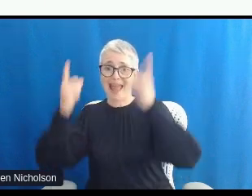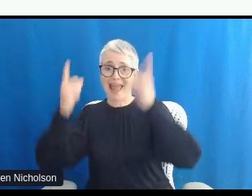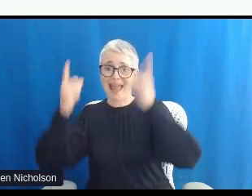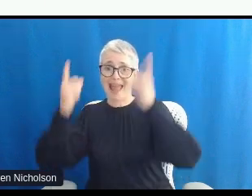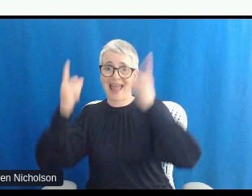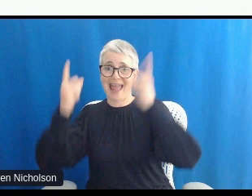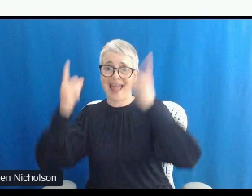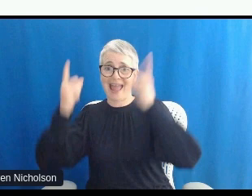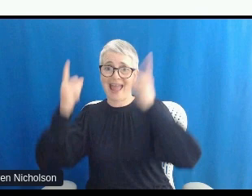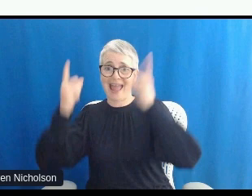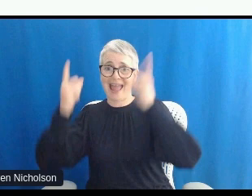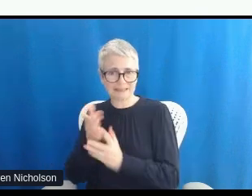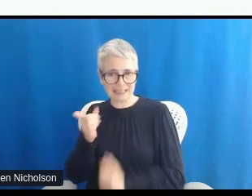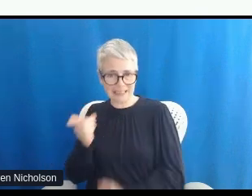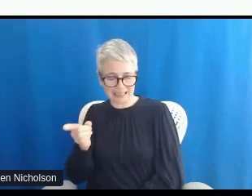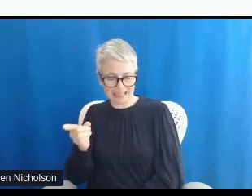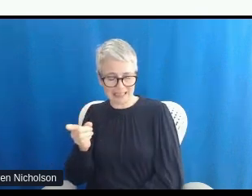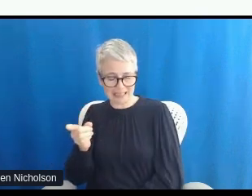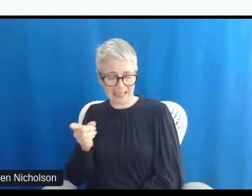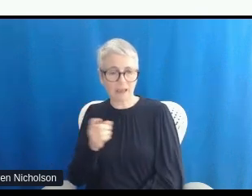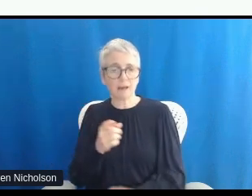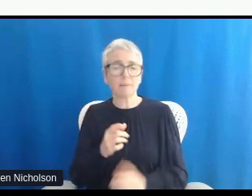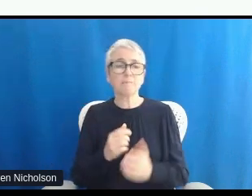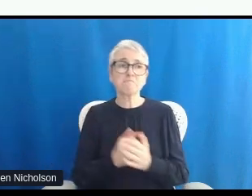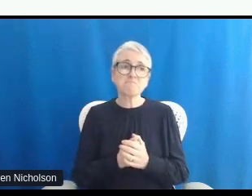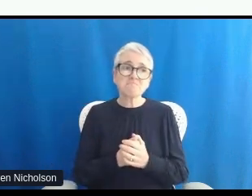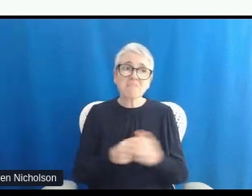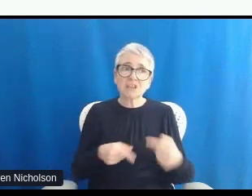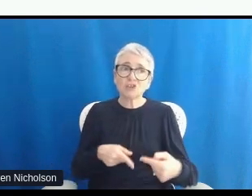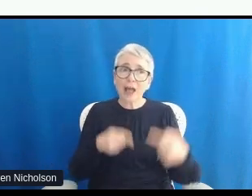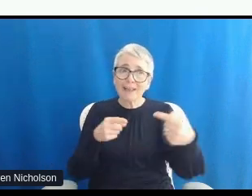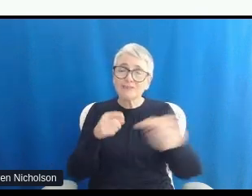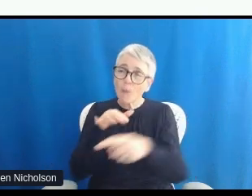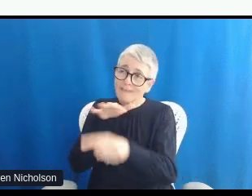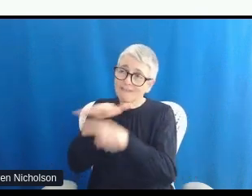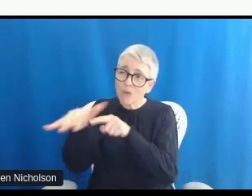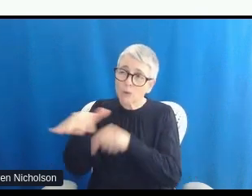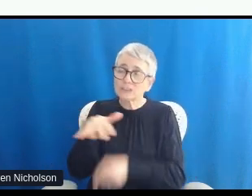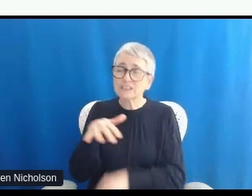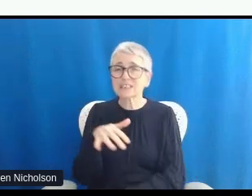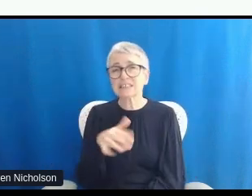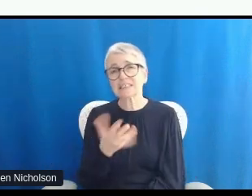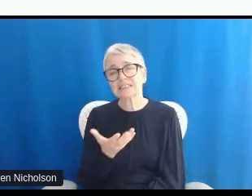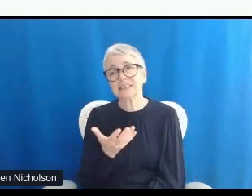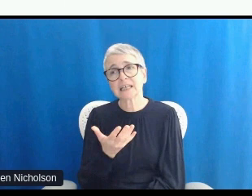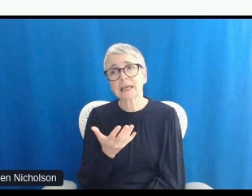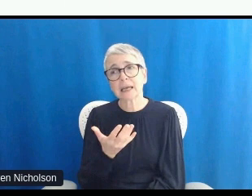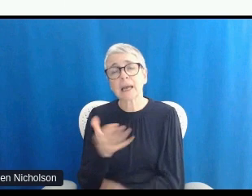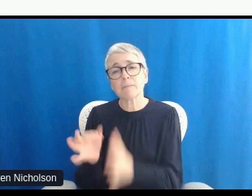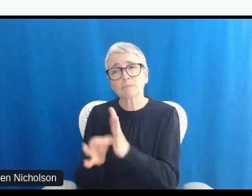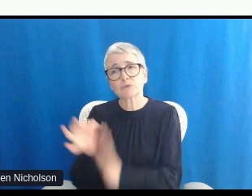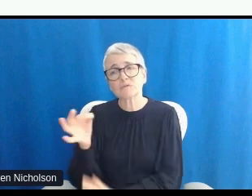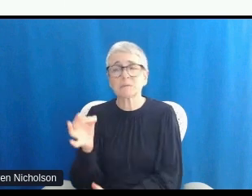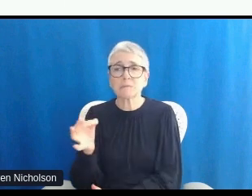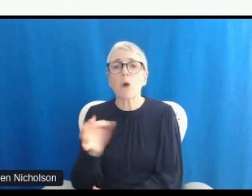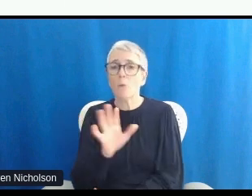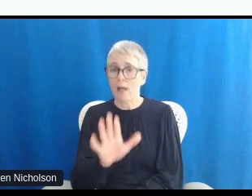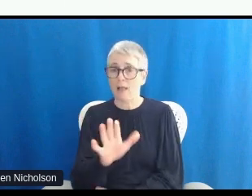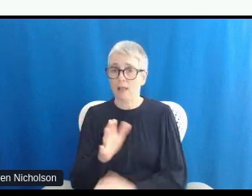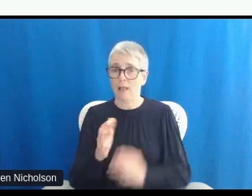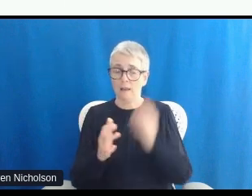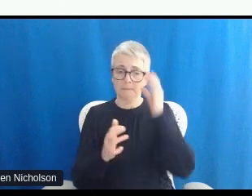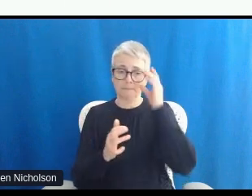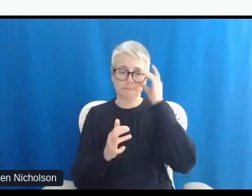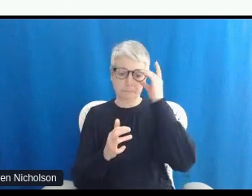accessibility. The current challenges in influencing and improving, I think a lot of them have been solved thanks to